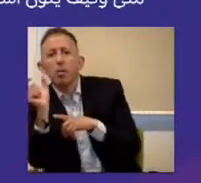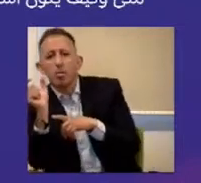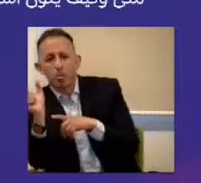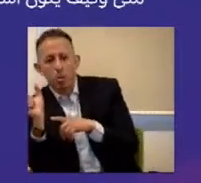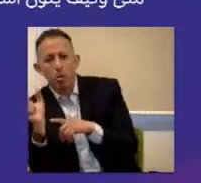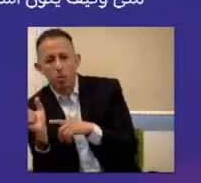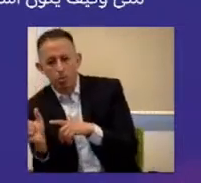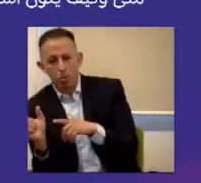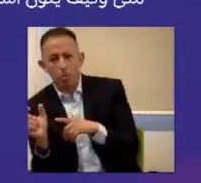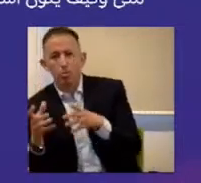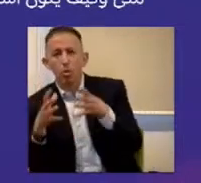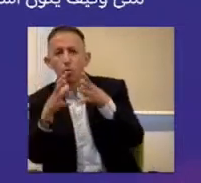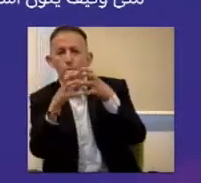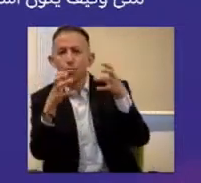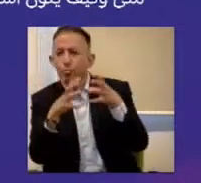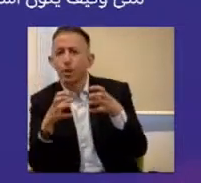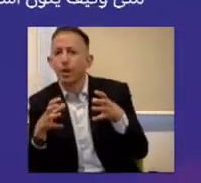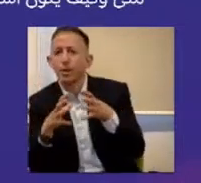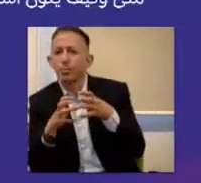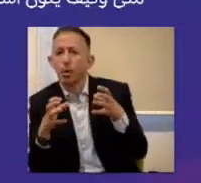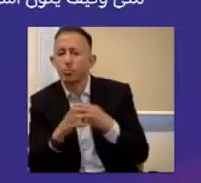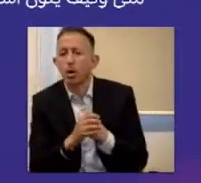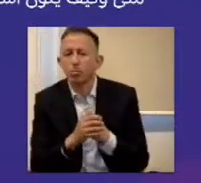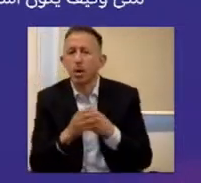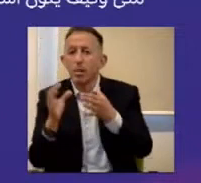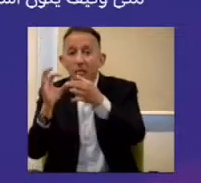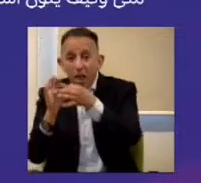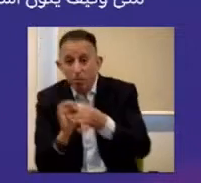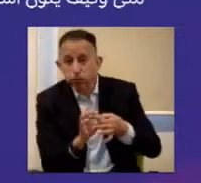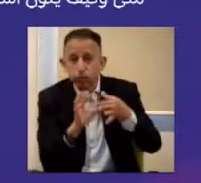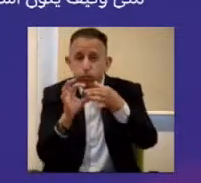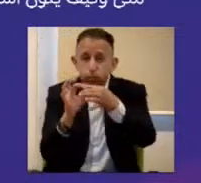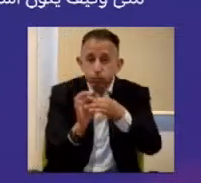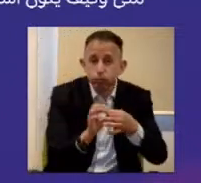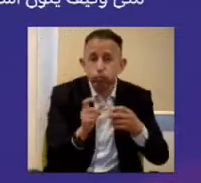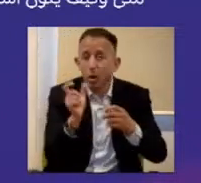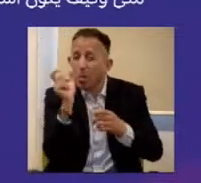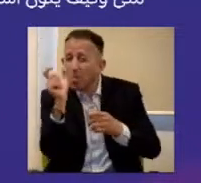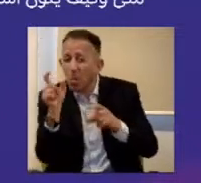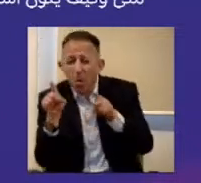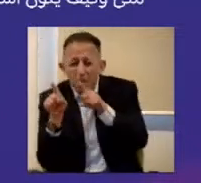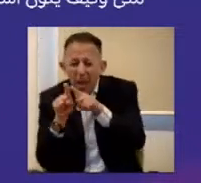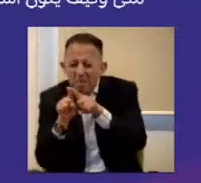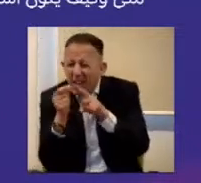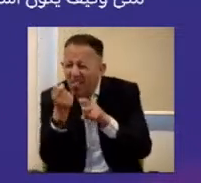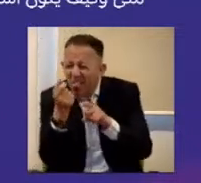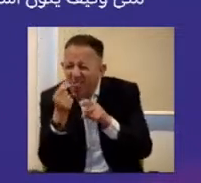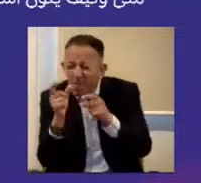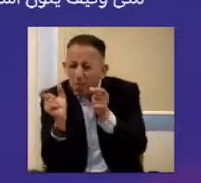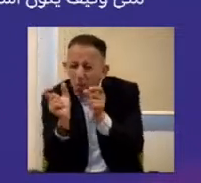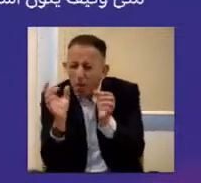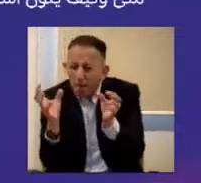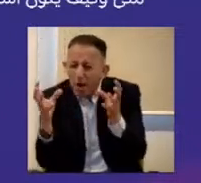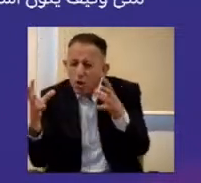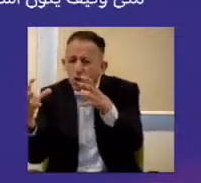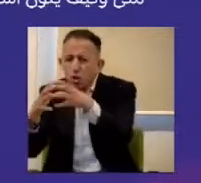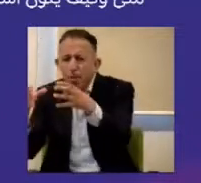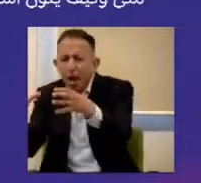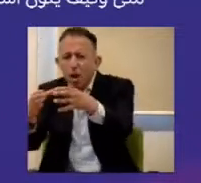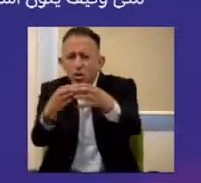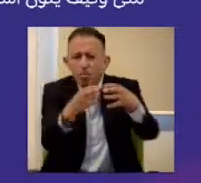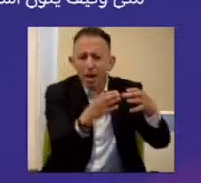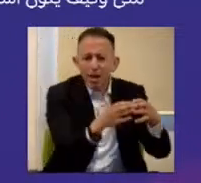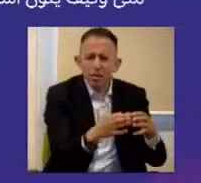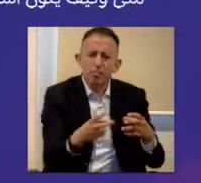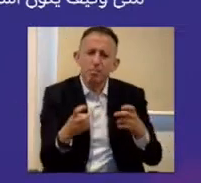word is similar to what. If I have this projection, I would associate the XY coordinate to cranberry and check